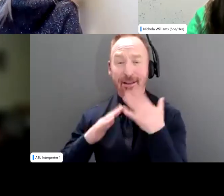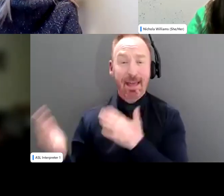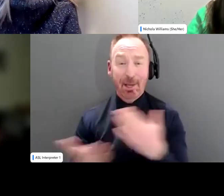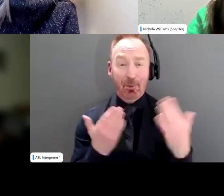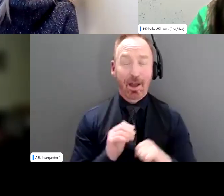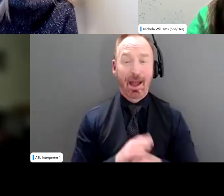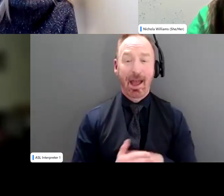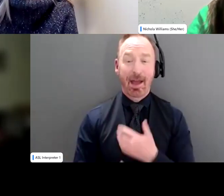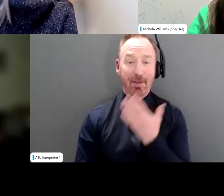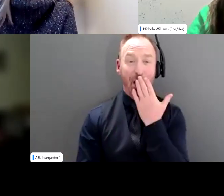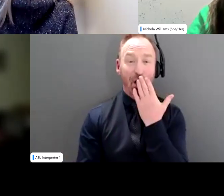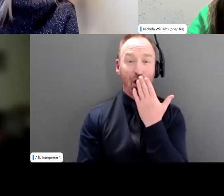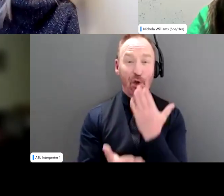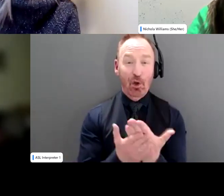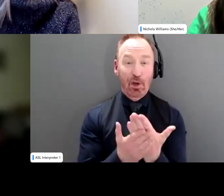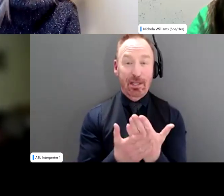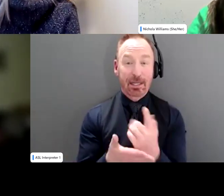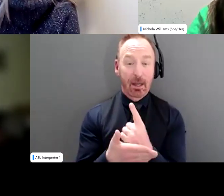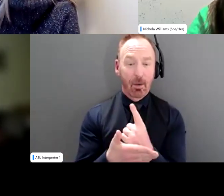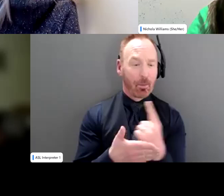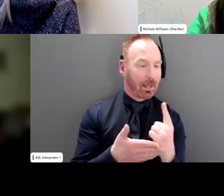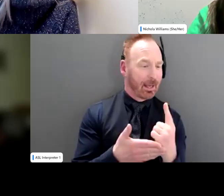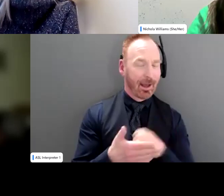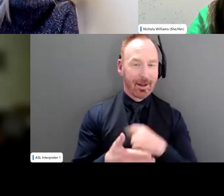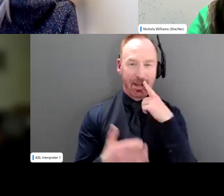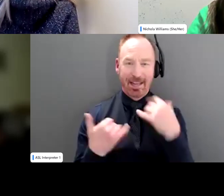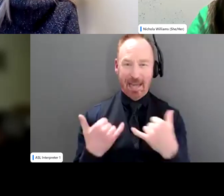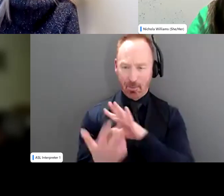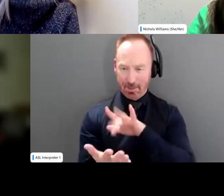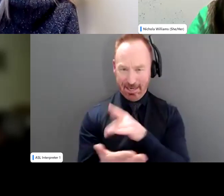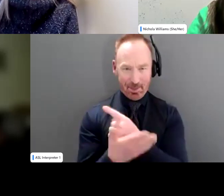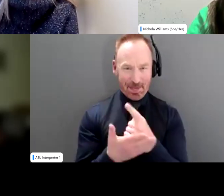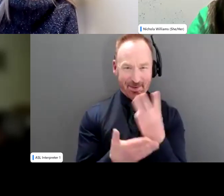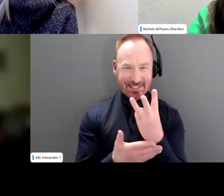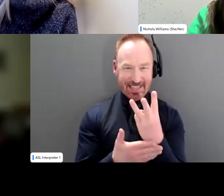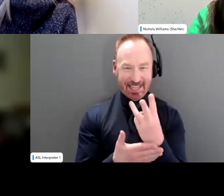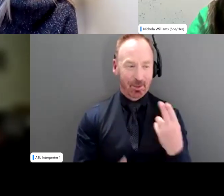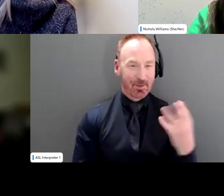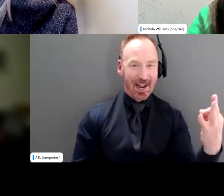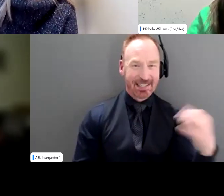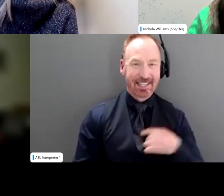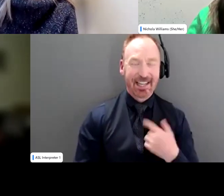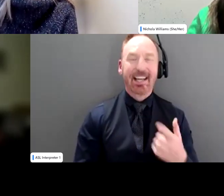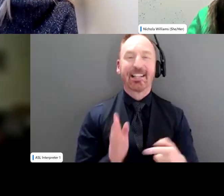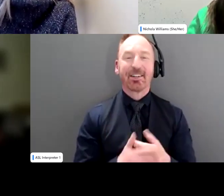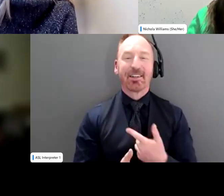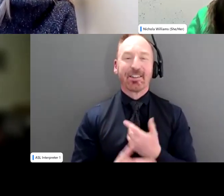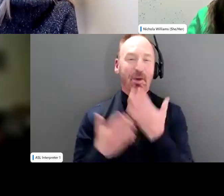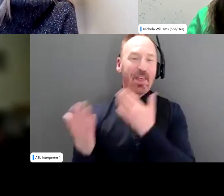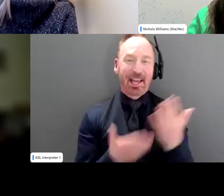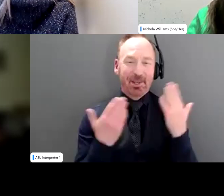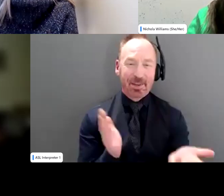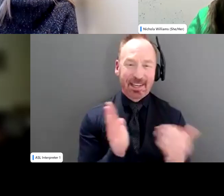good remaining of your week. I guess we're sort of in the middle of the week right now. So thank you all again. Thanks,